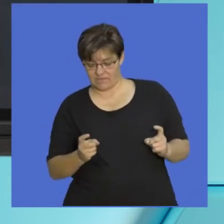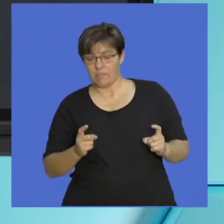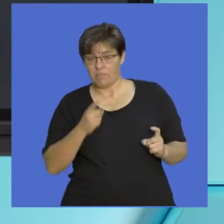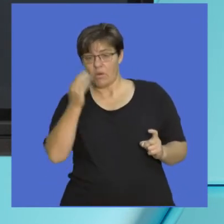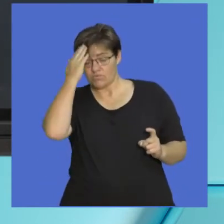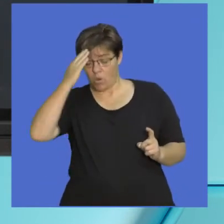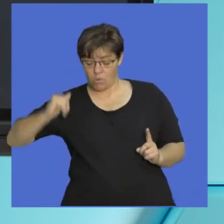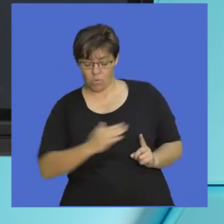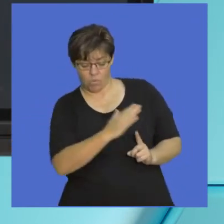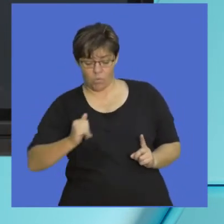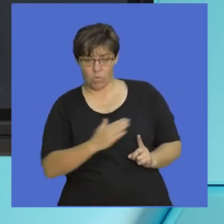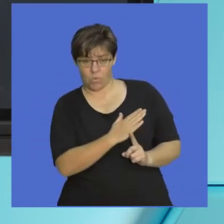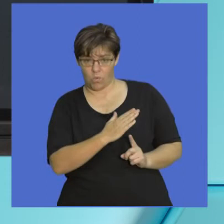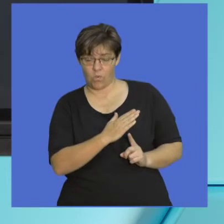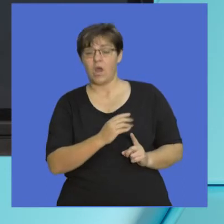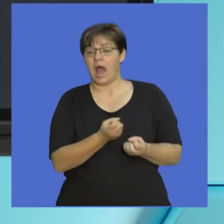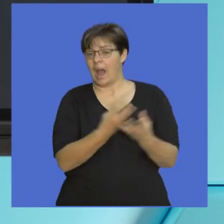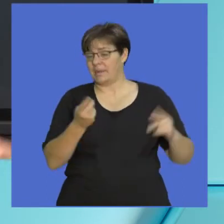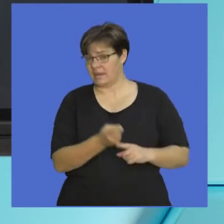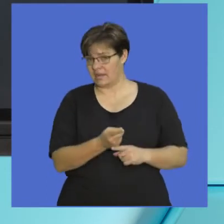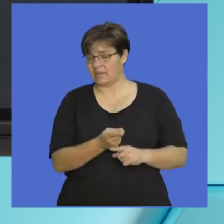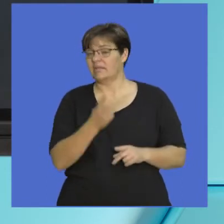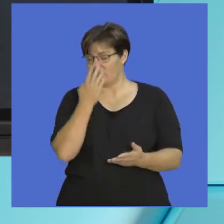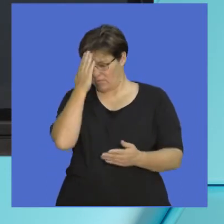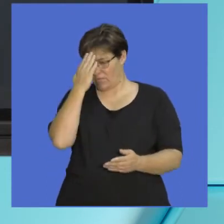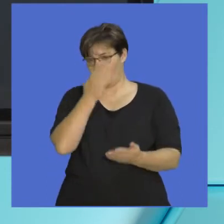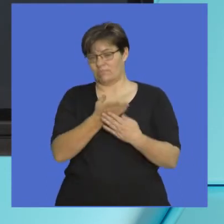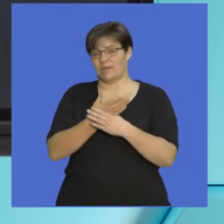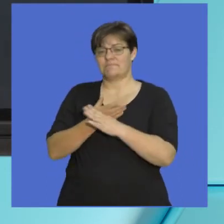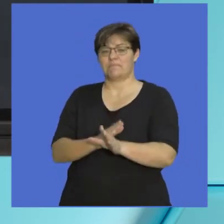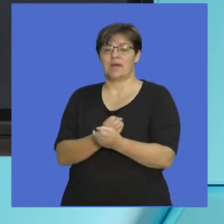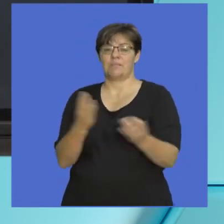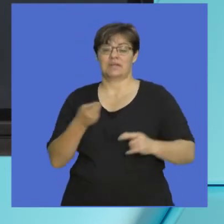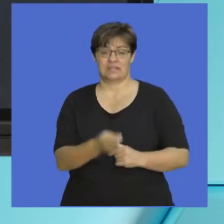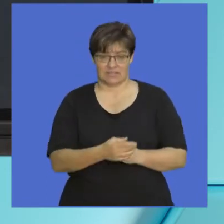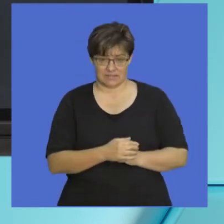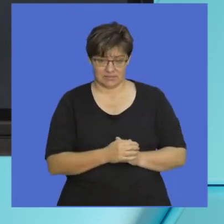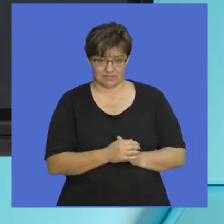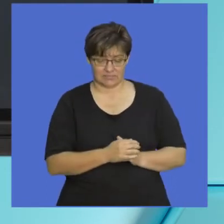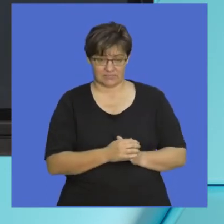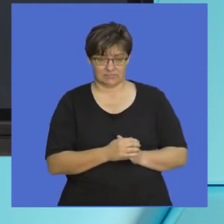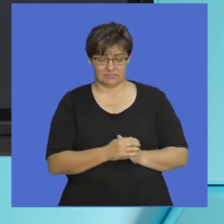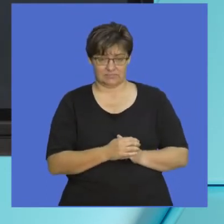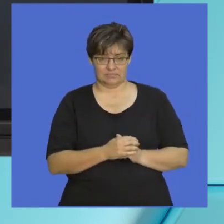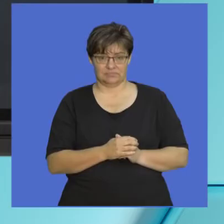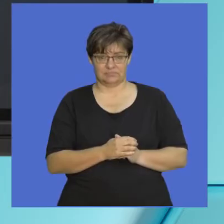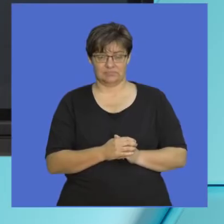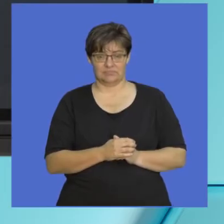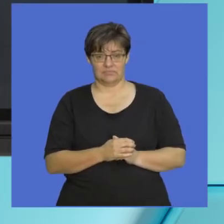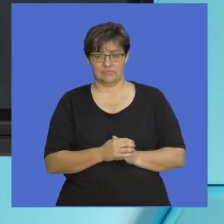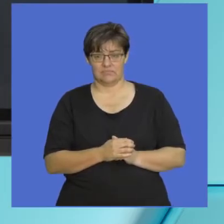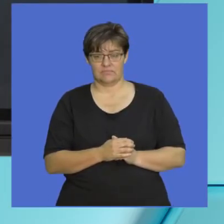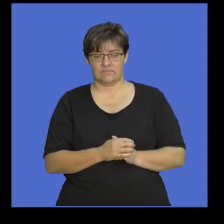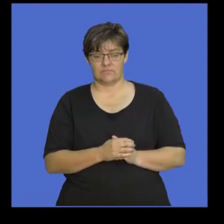how much current passes through that resistor. Then we can get the resistance of that particular component or resistor,